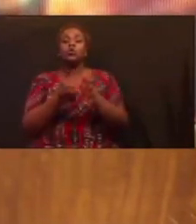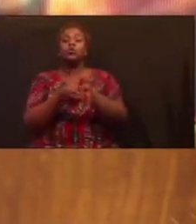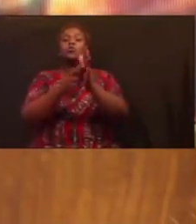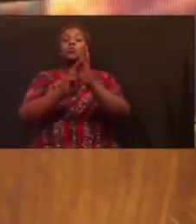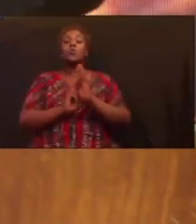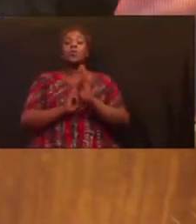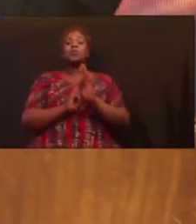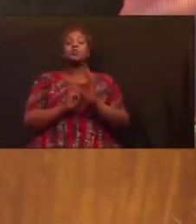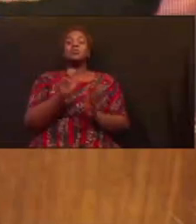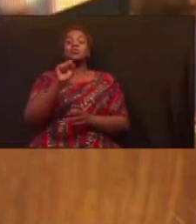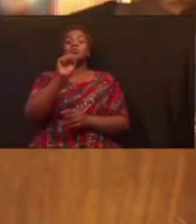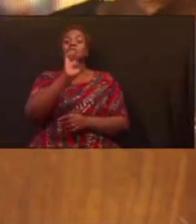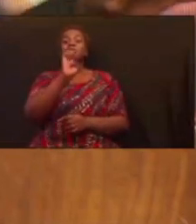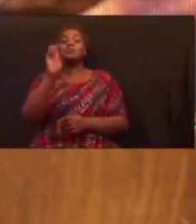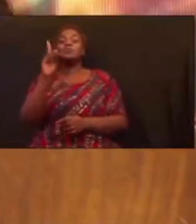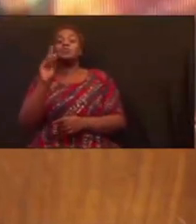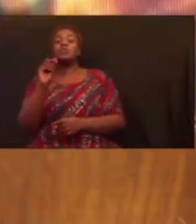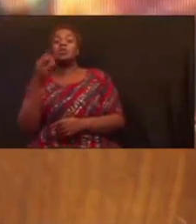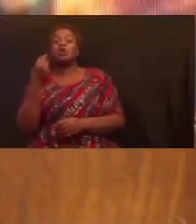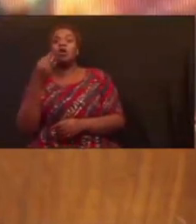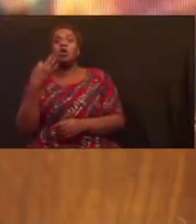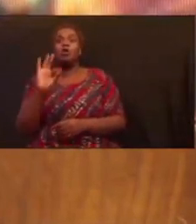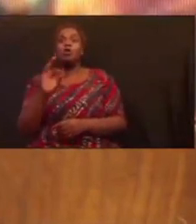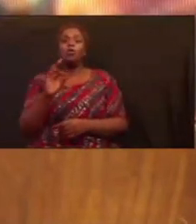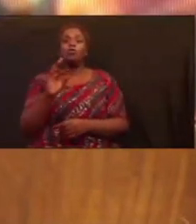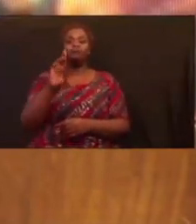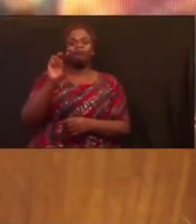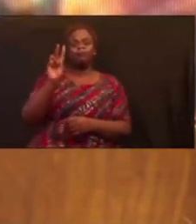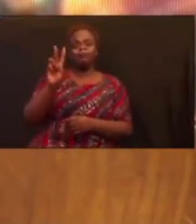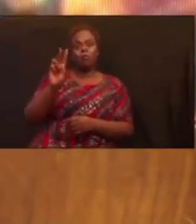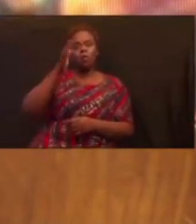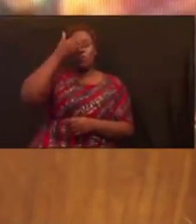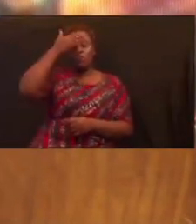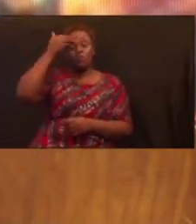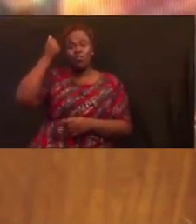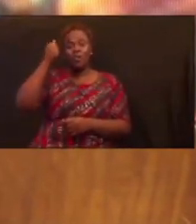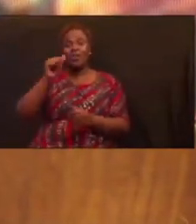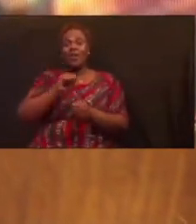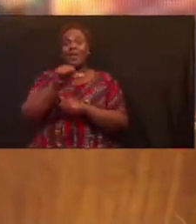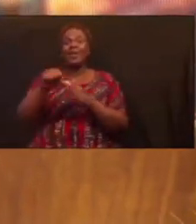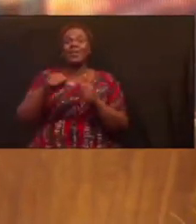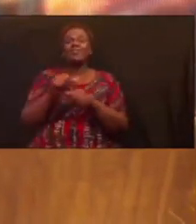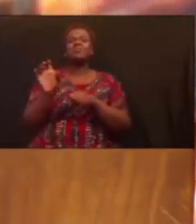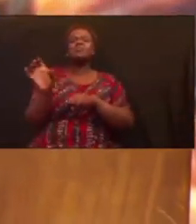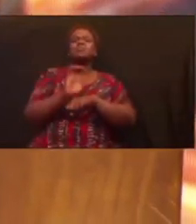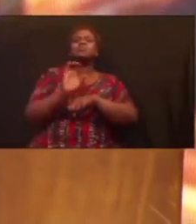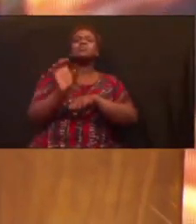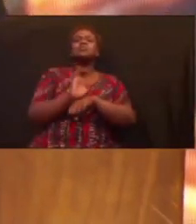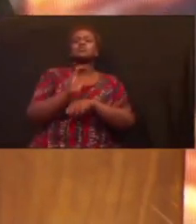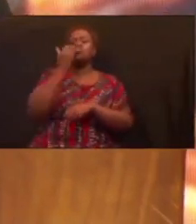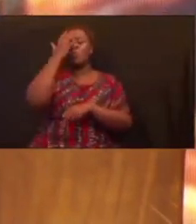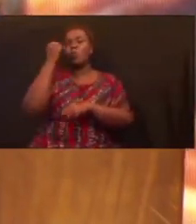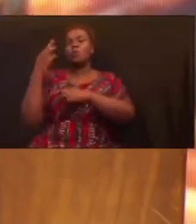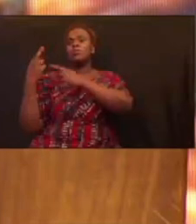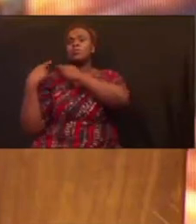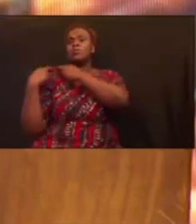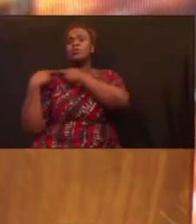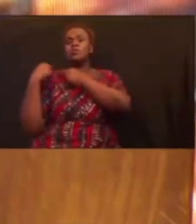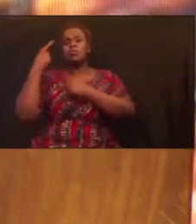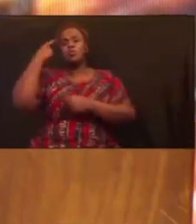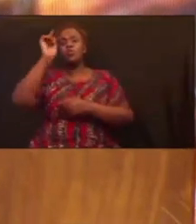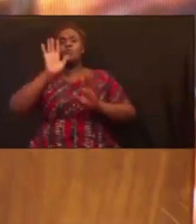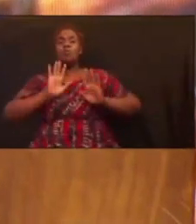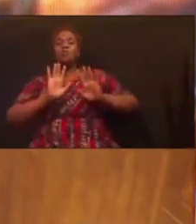forget about government and industries and get to the church. The church has always been responsible for enforcing